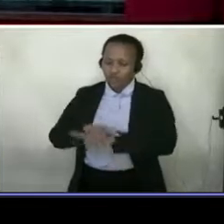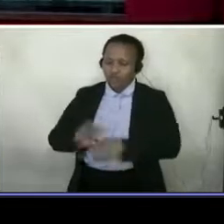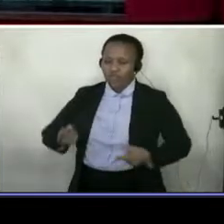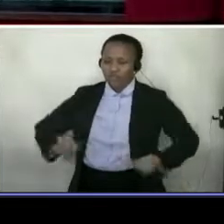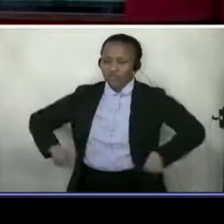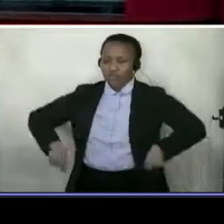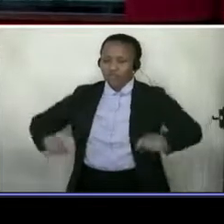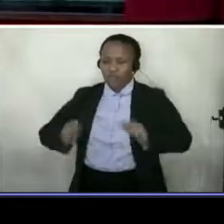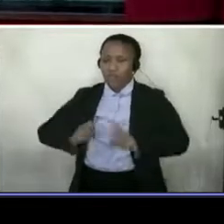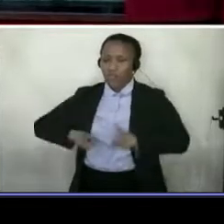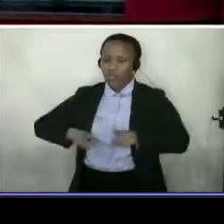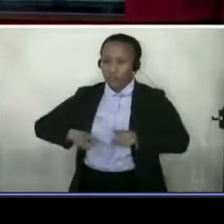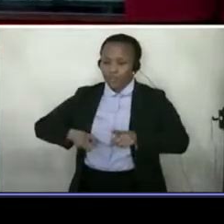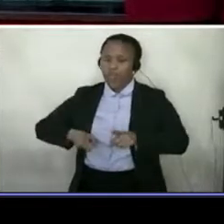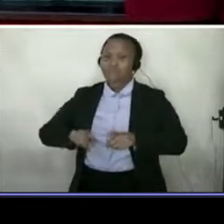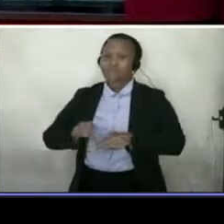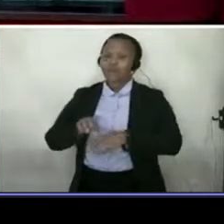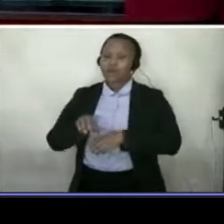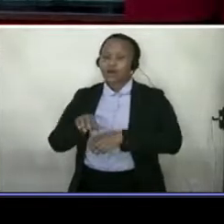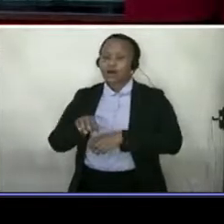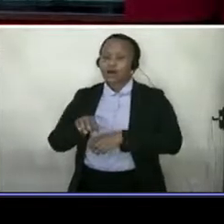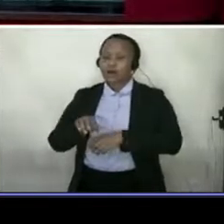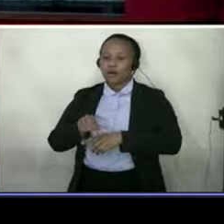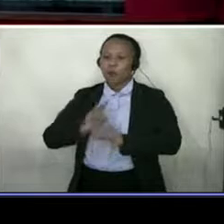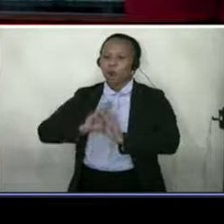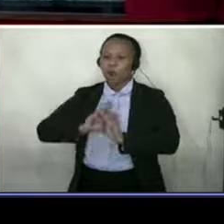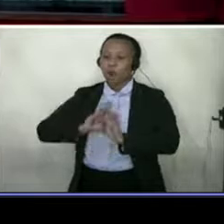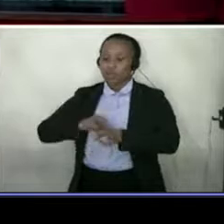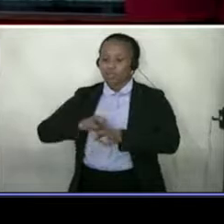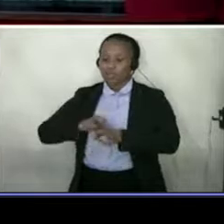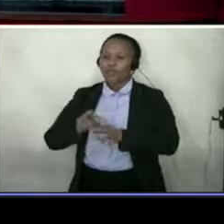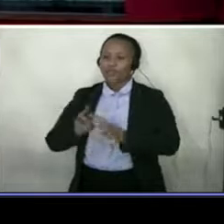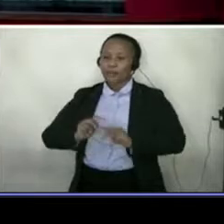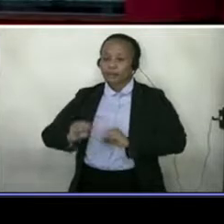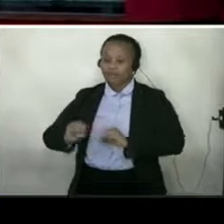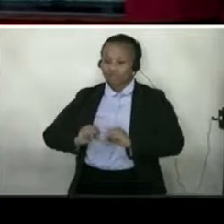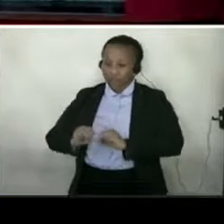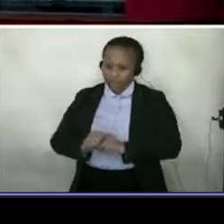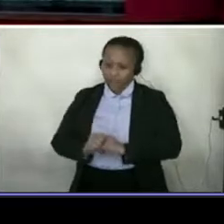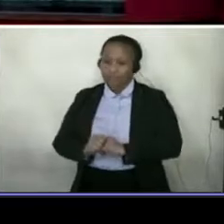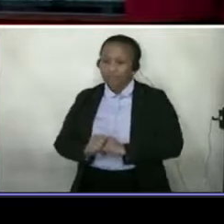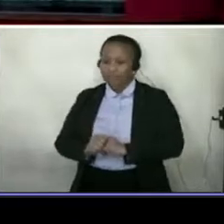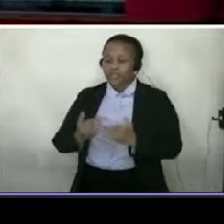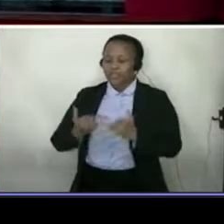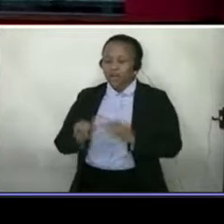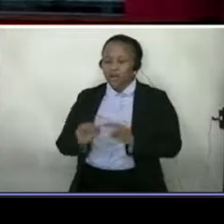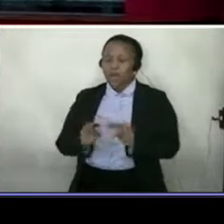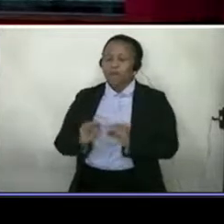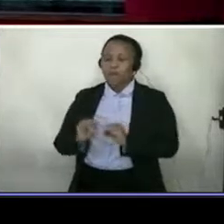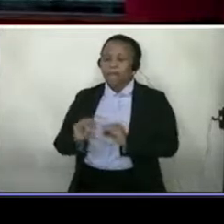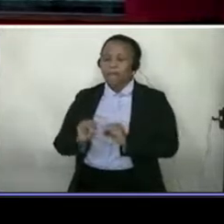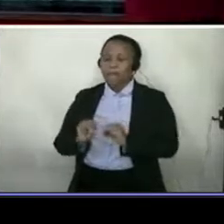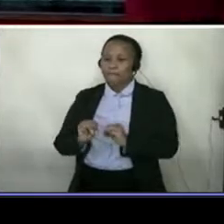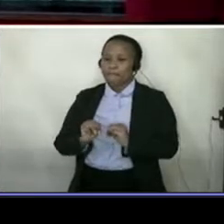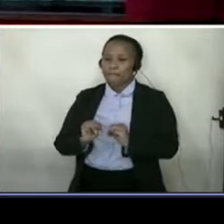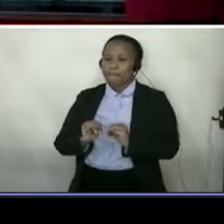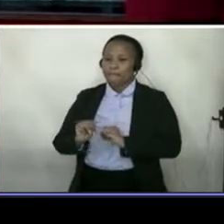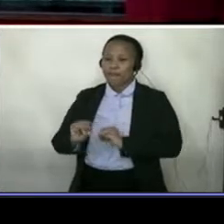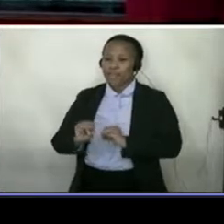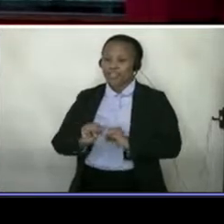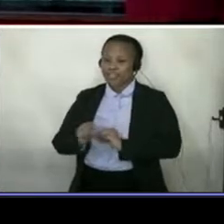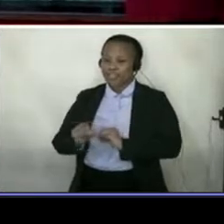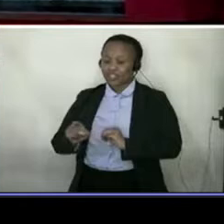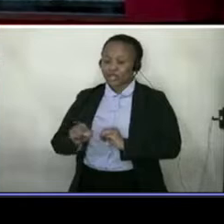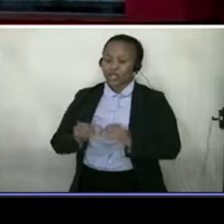management. These three phenomena are nothing new to this legislature. These are phenomena that we literally